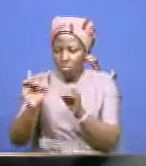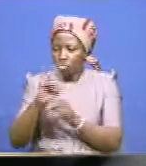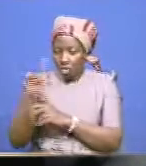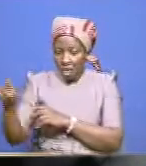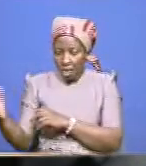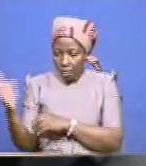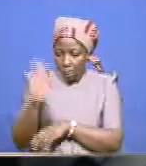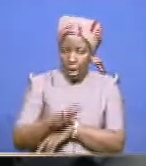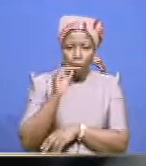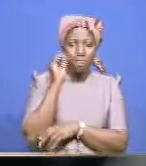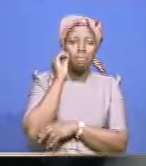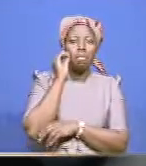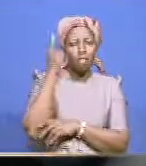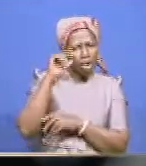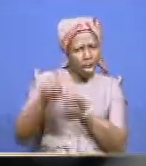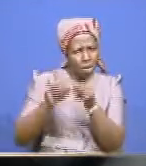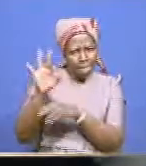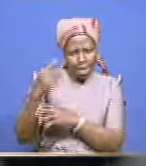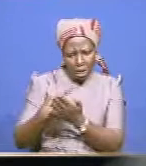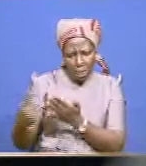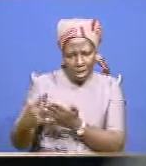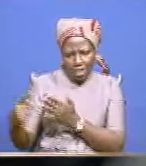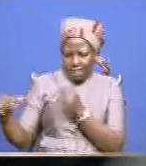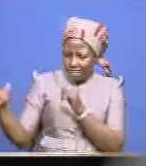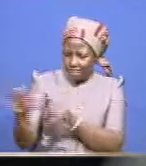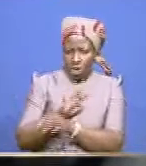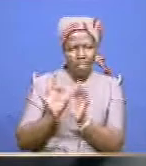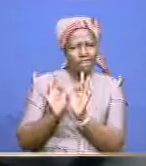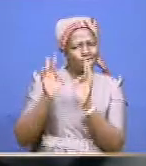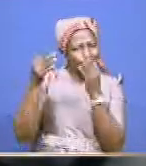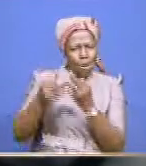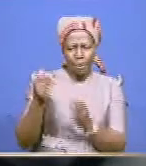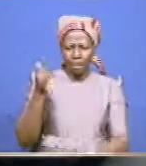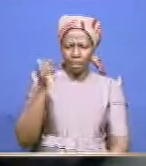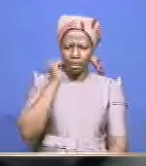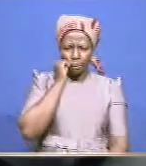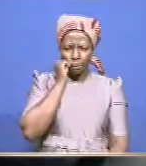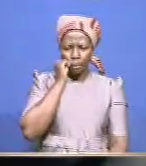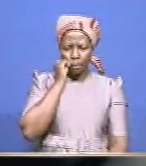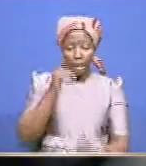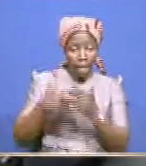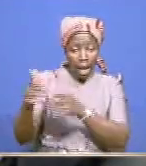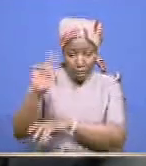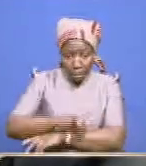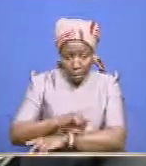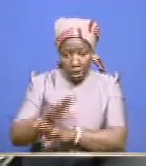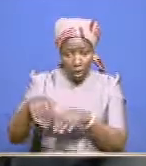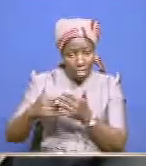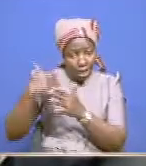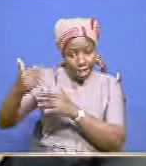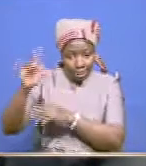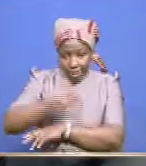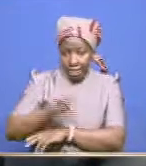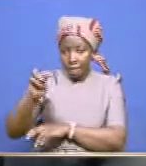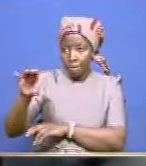home. So for about 3 weeks, the entire family is sick. Then the following day, the MCA, or the